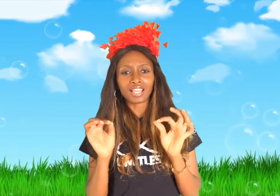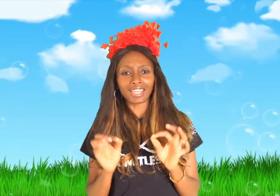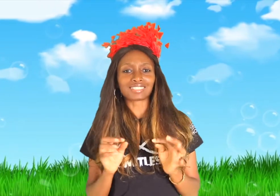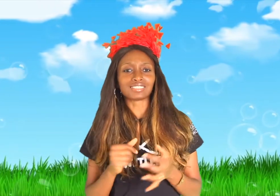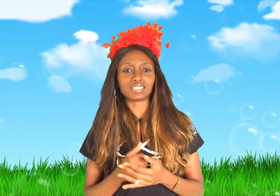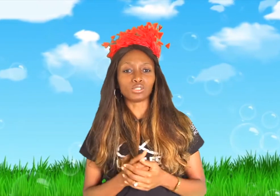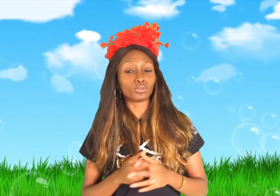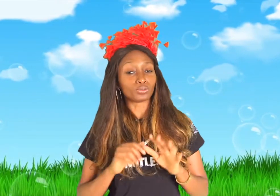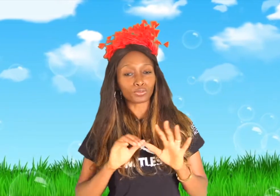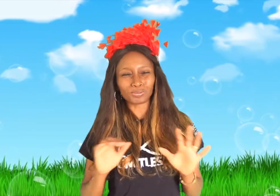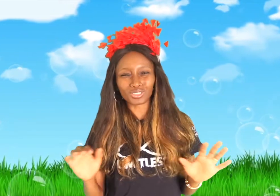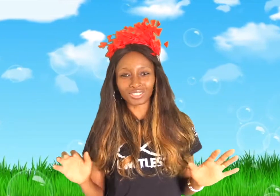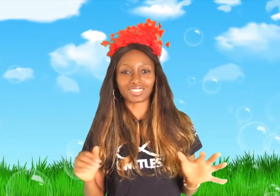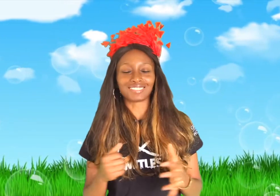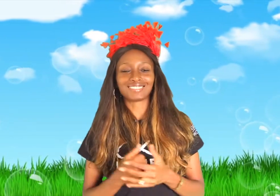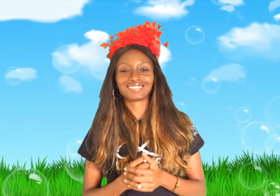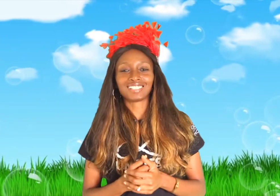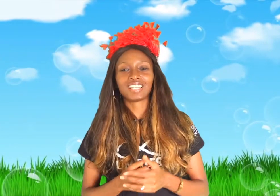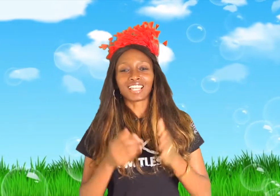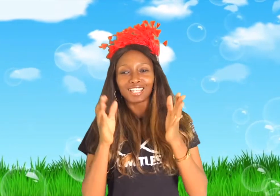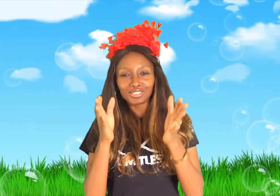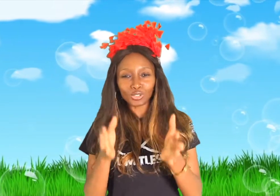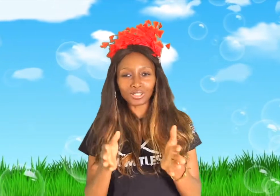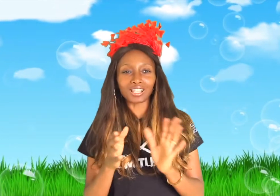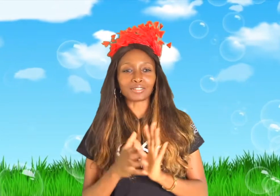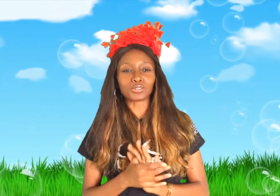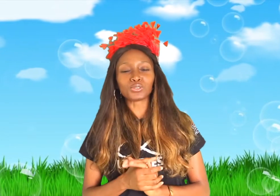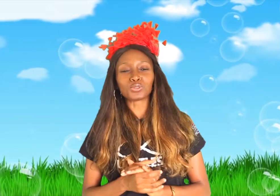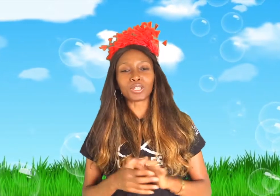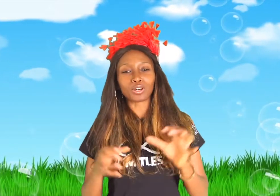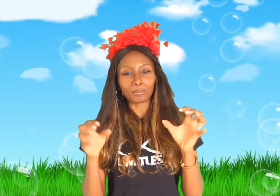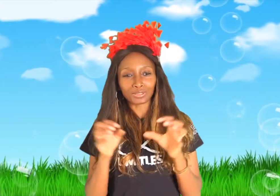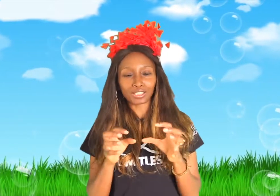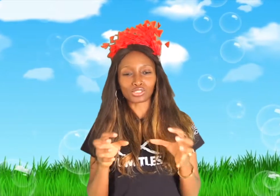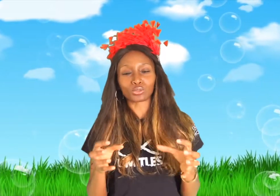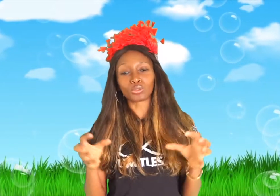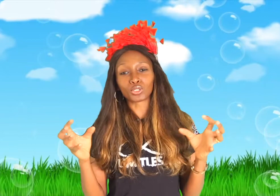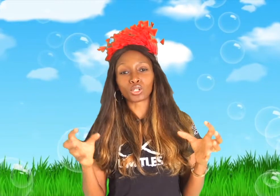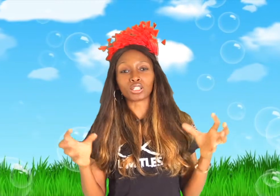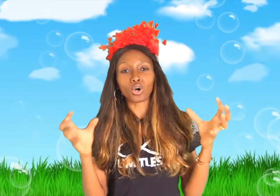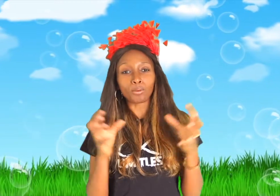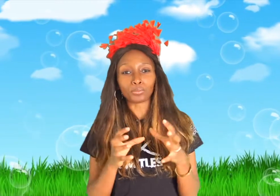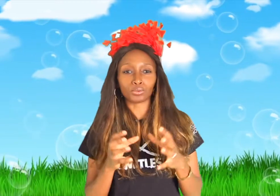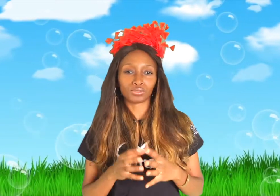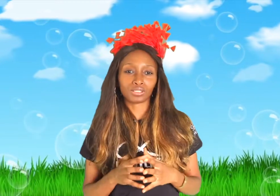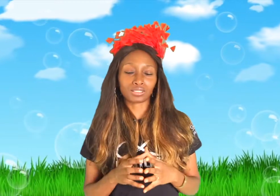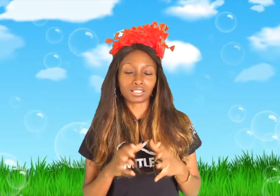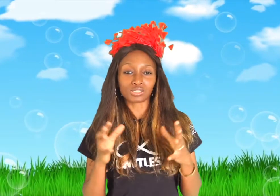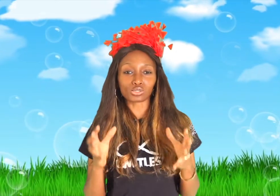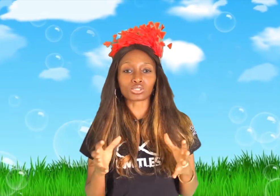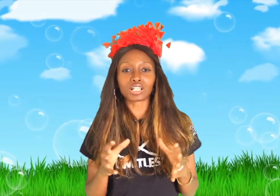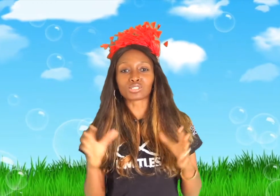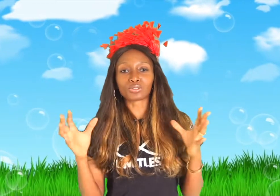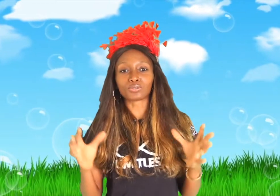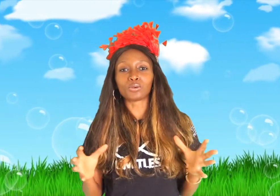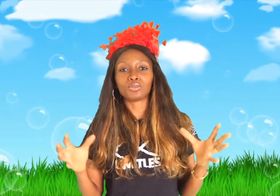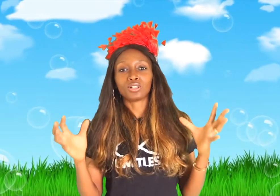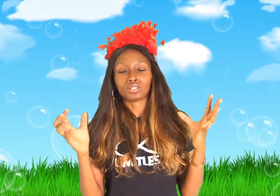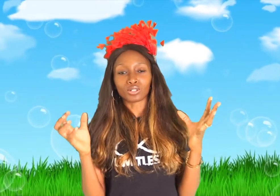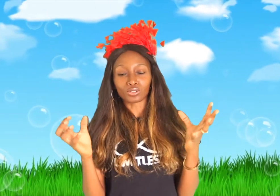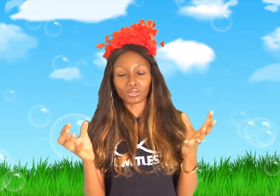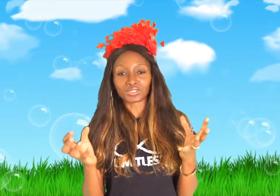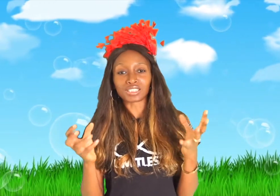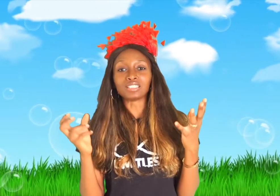creation ex nihilo, from nothing. In your life, God will do a combination, what we call a combo. That's a short casual